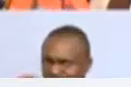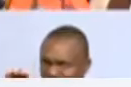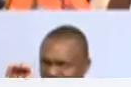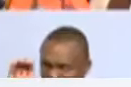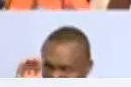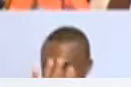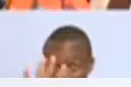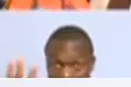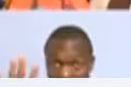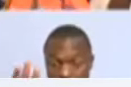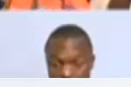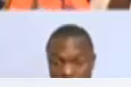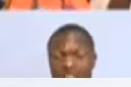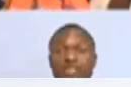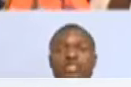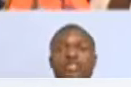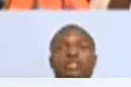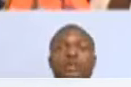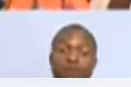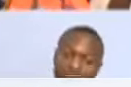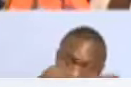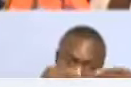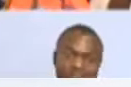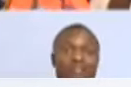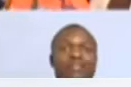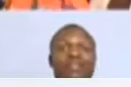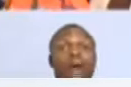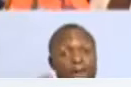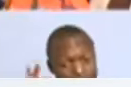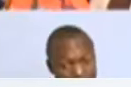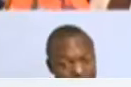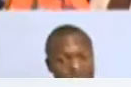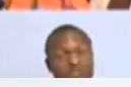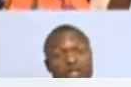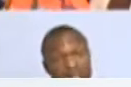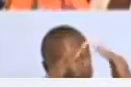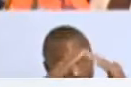28,755 metric tons were issued to beneficiary households.